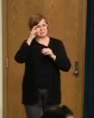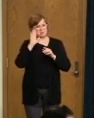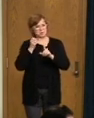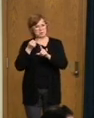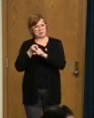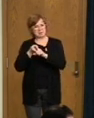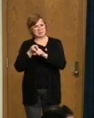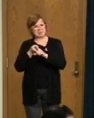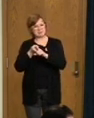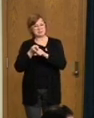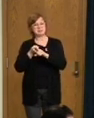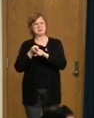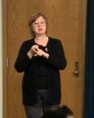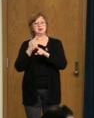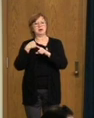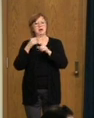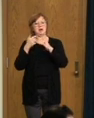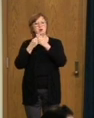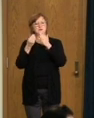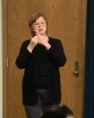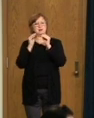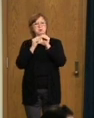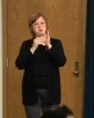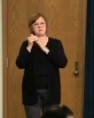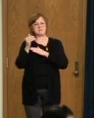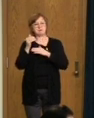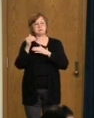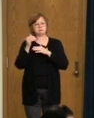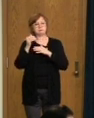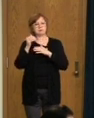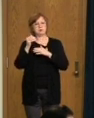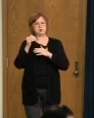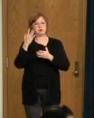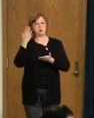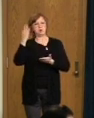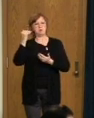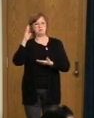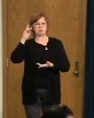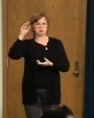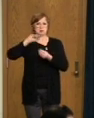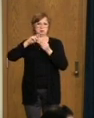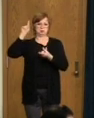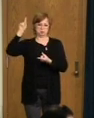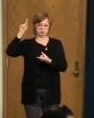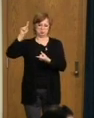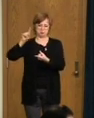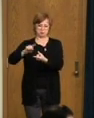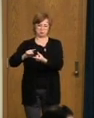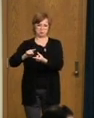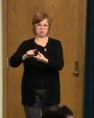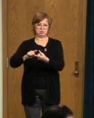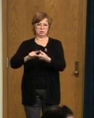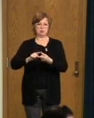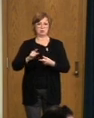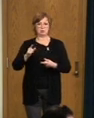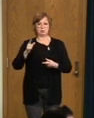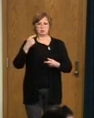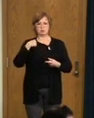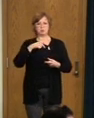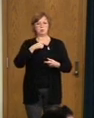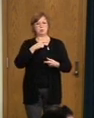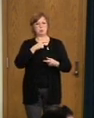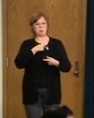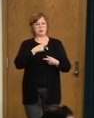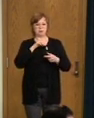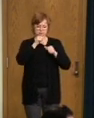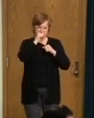not something that won't require, our constant attention till at least May. Sometimes